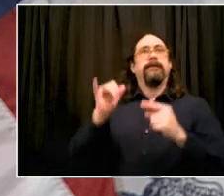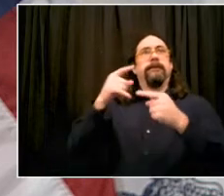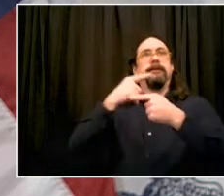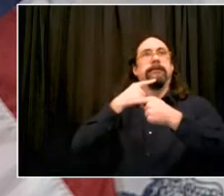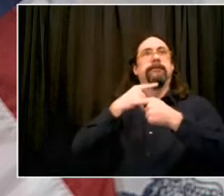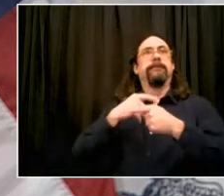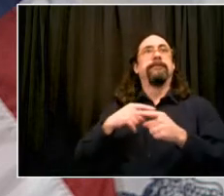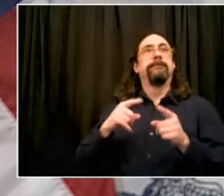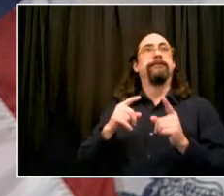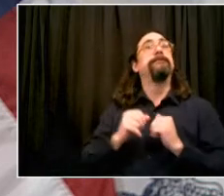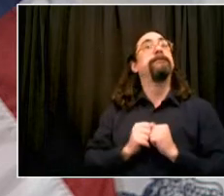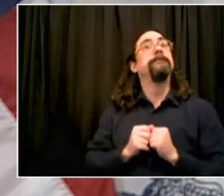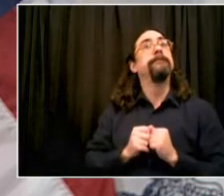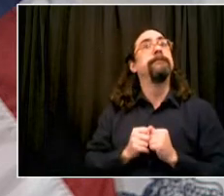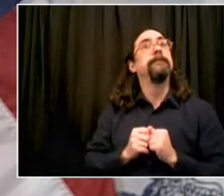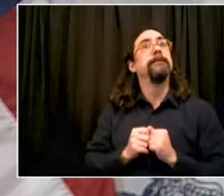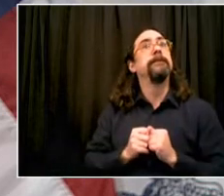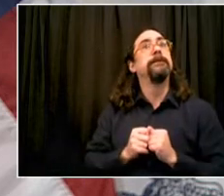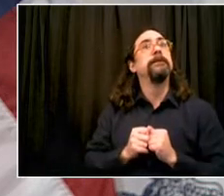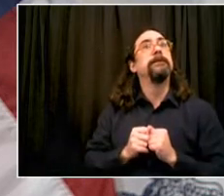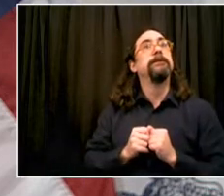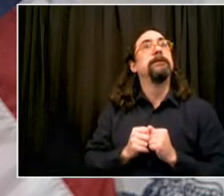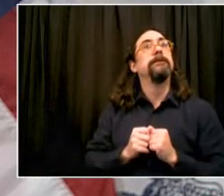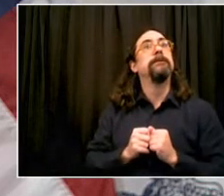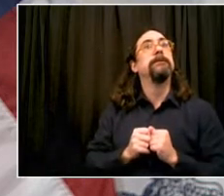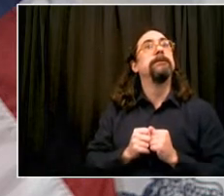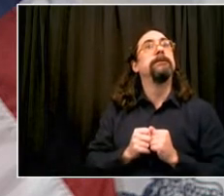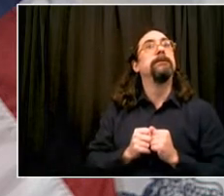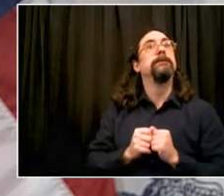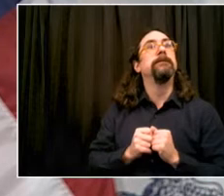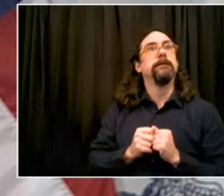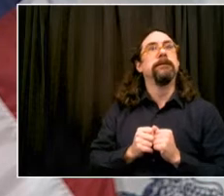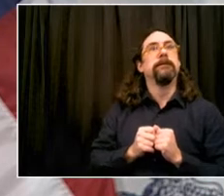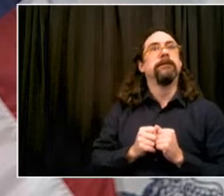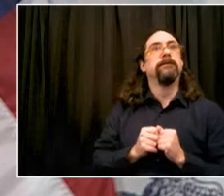Corporation. Next, we'll go to Emma from the New York Times.